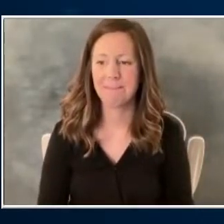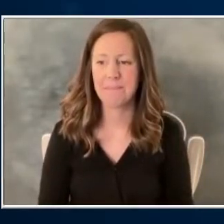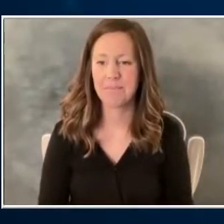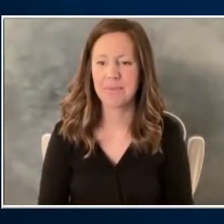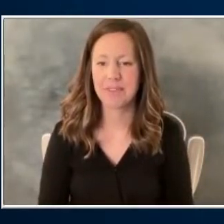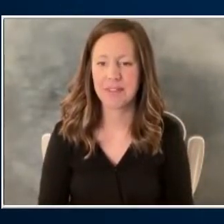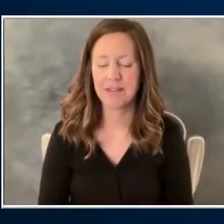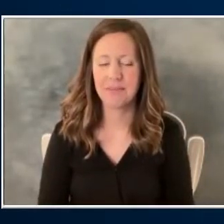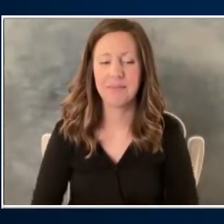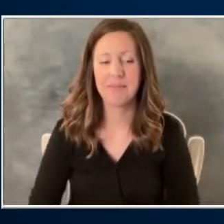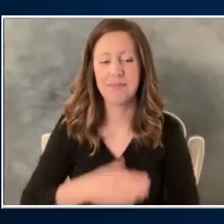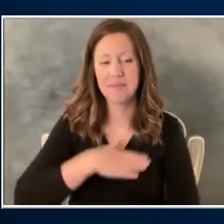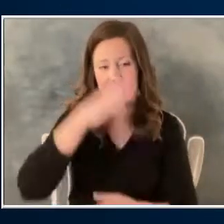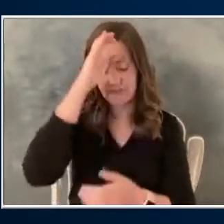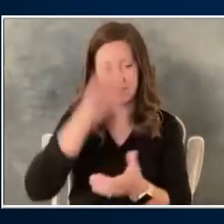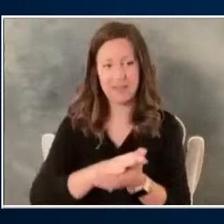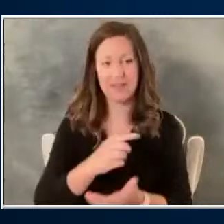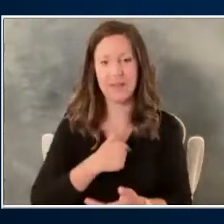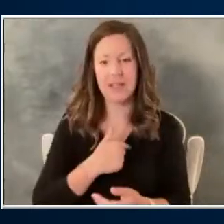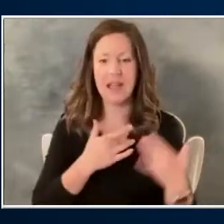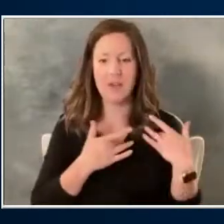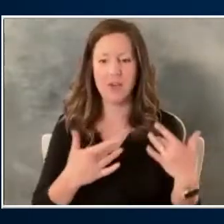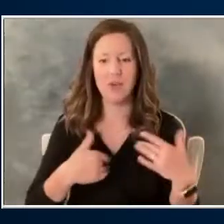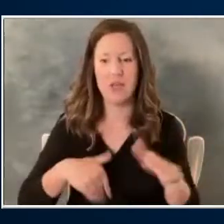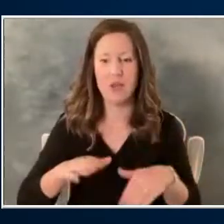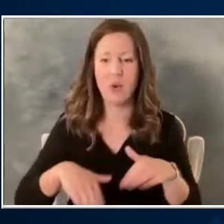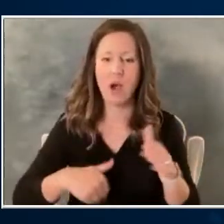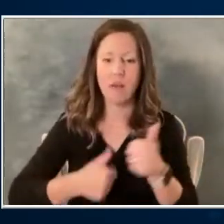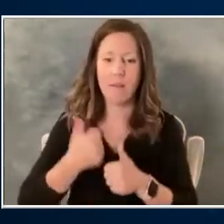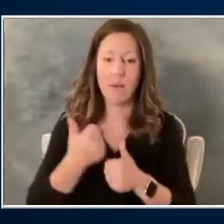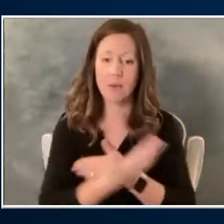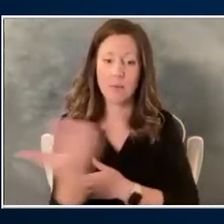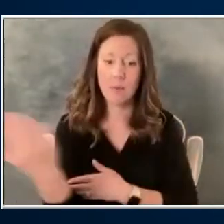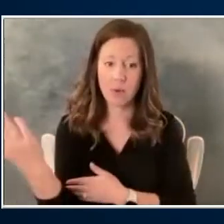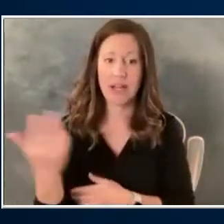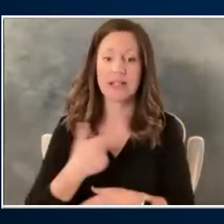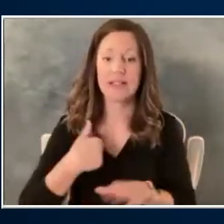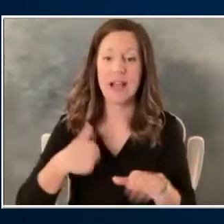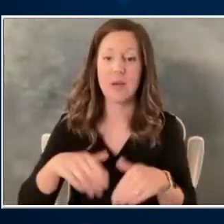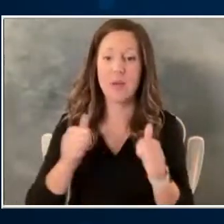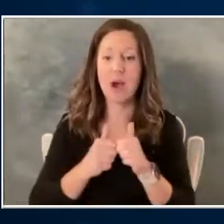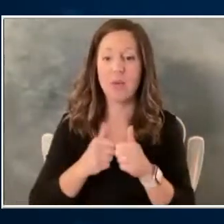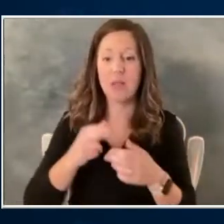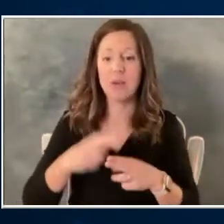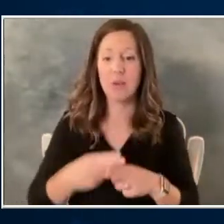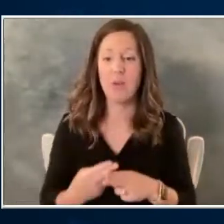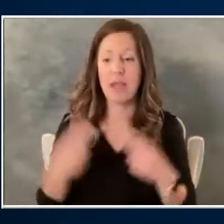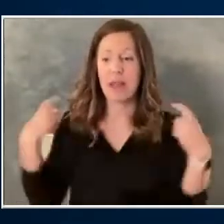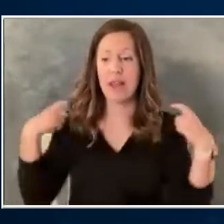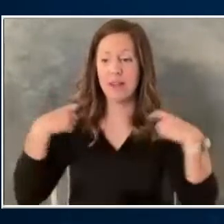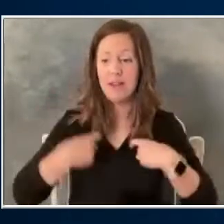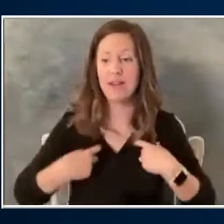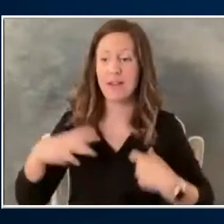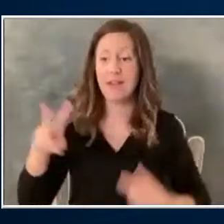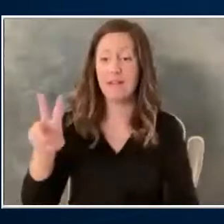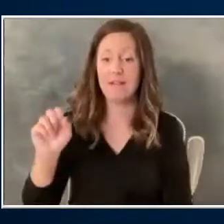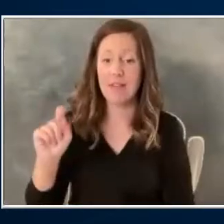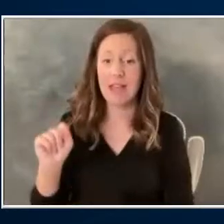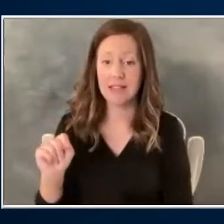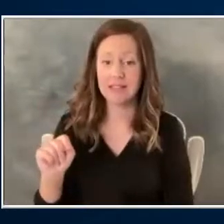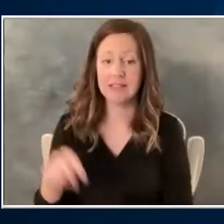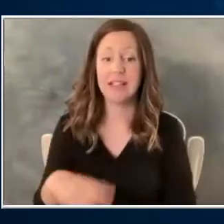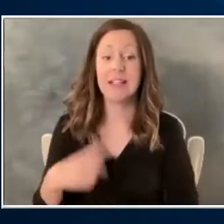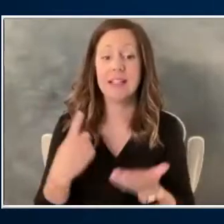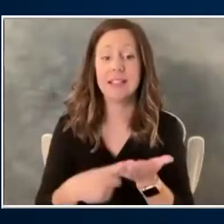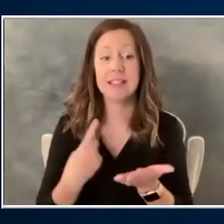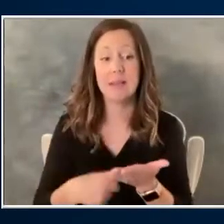Yeah, my husband and I usually walk most mornings, and I walk with a weighted vest to add a little help there. And sometimes I run,